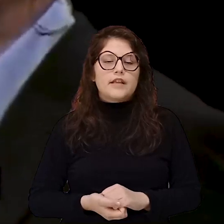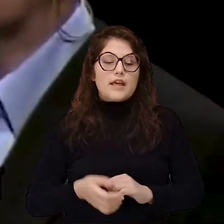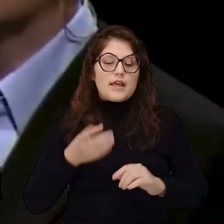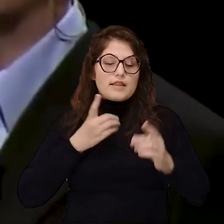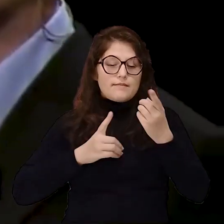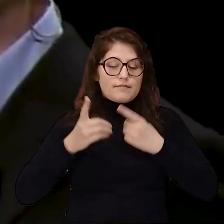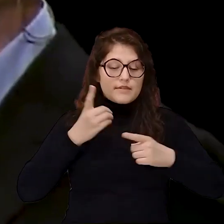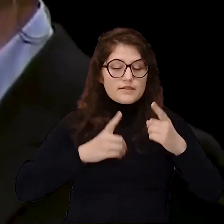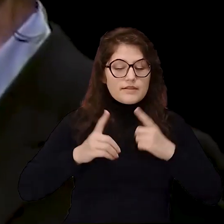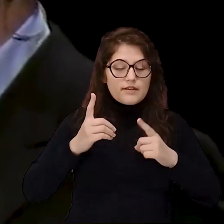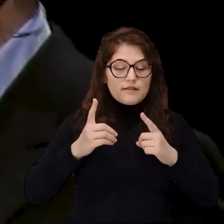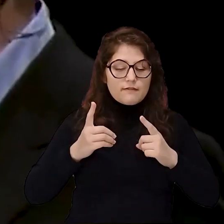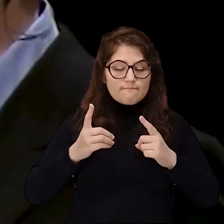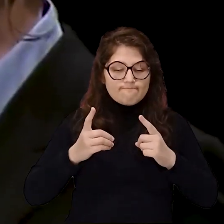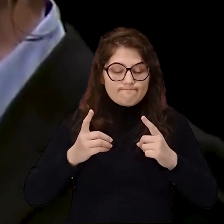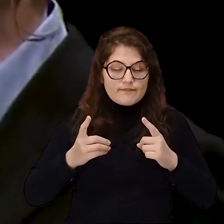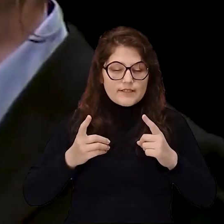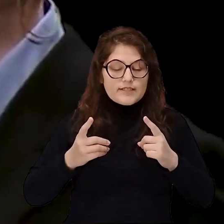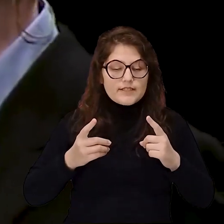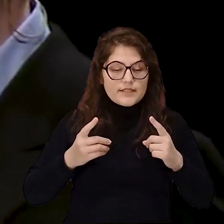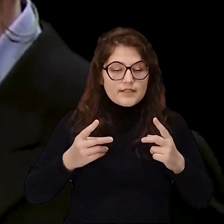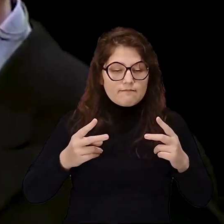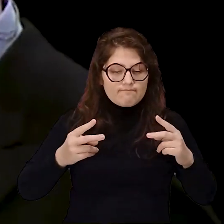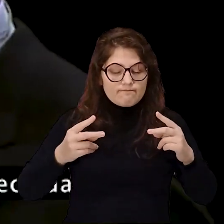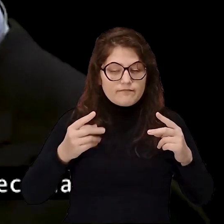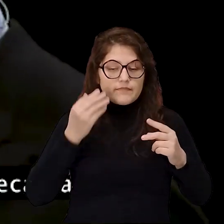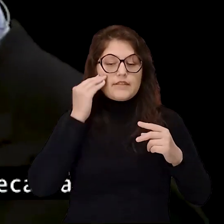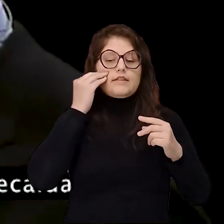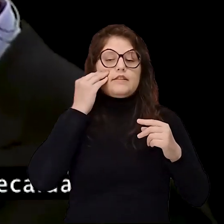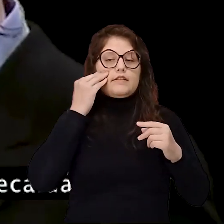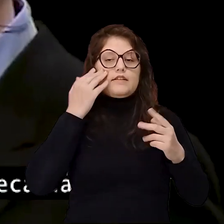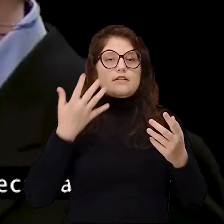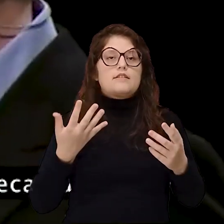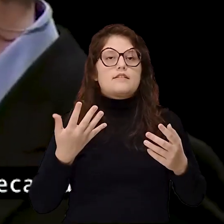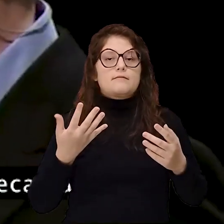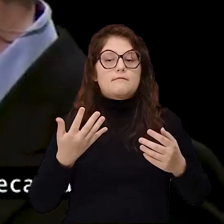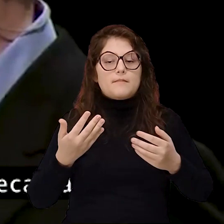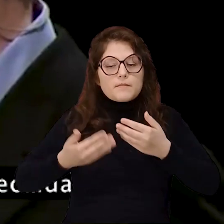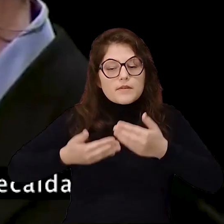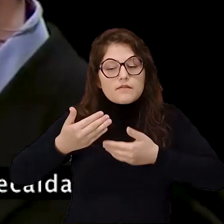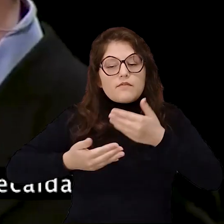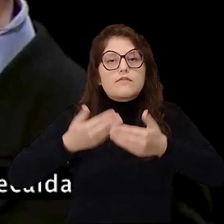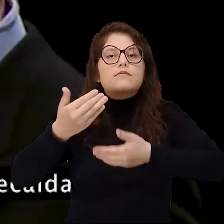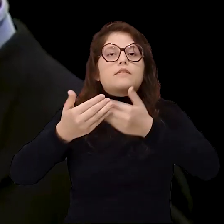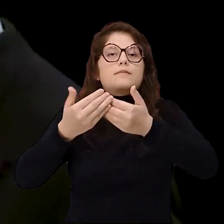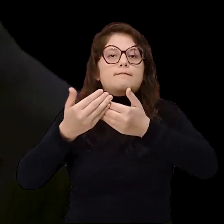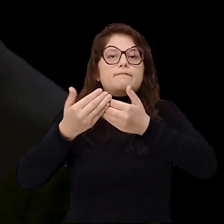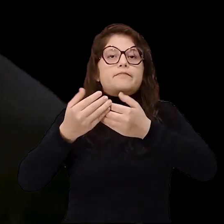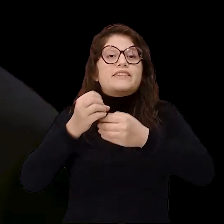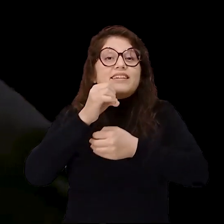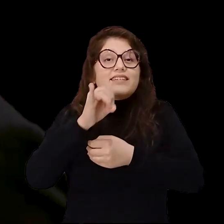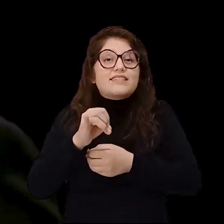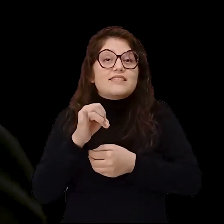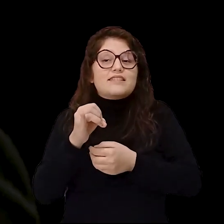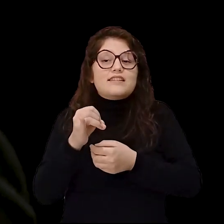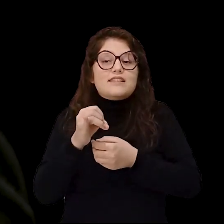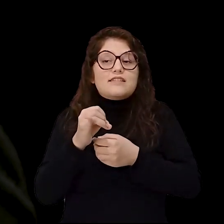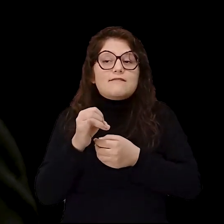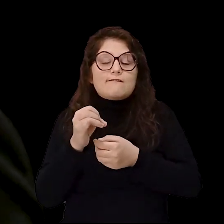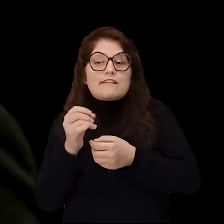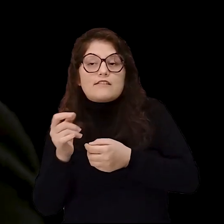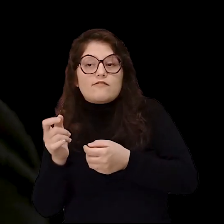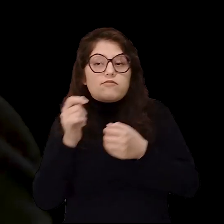Valuing one's depression does not prevent a relapse, but it may make the prospect of relapse, and even relapse